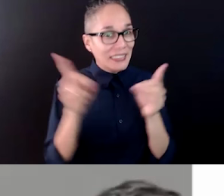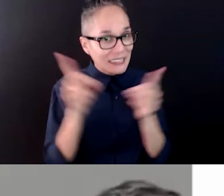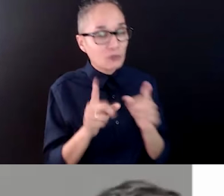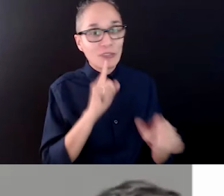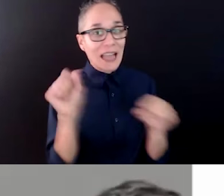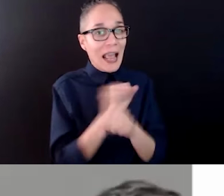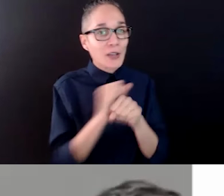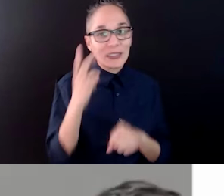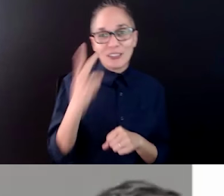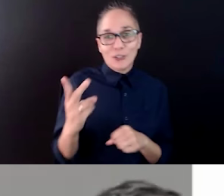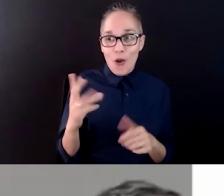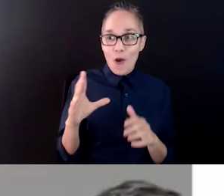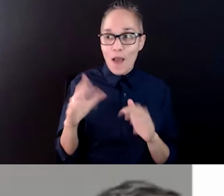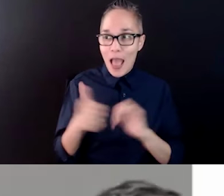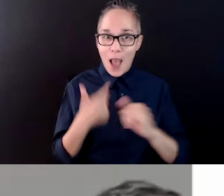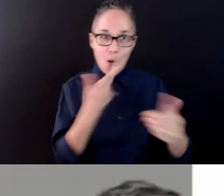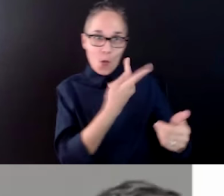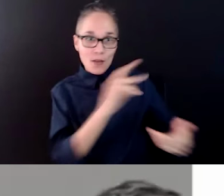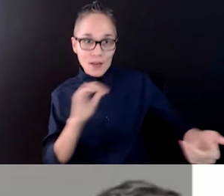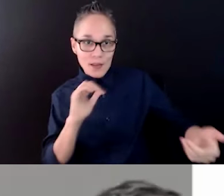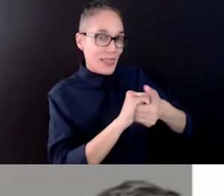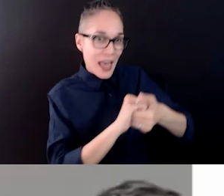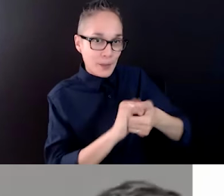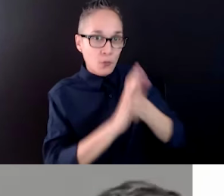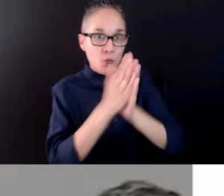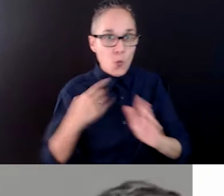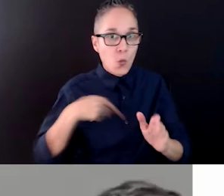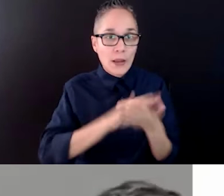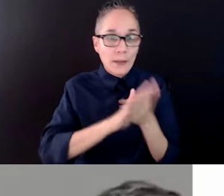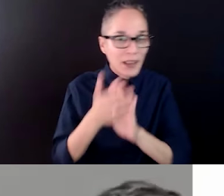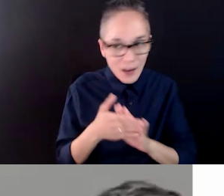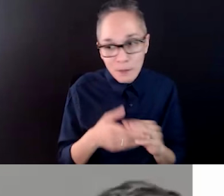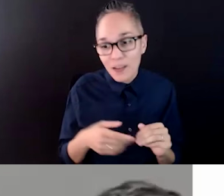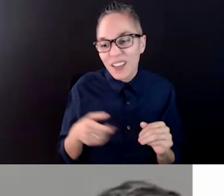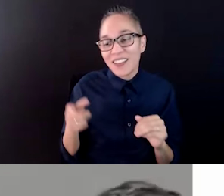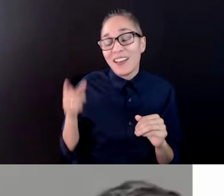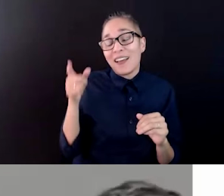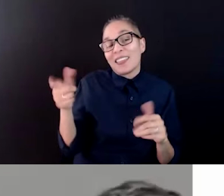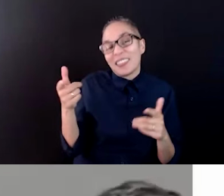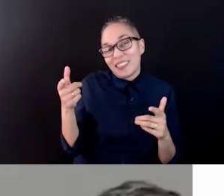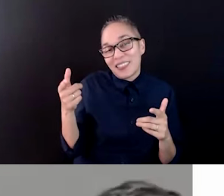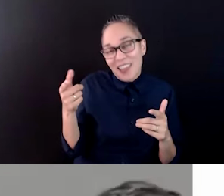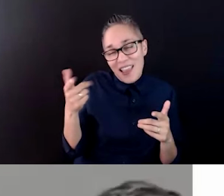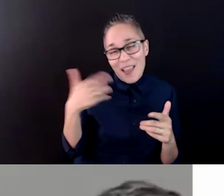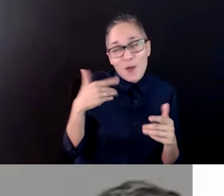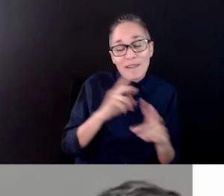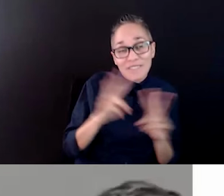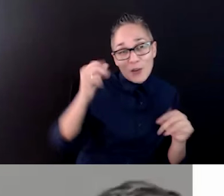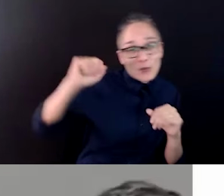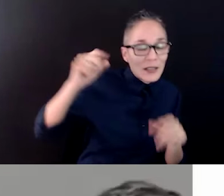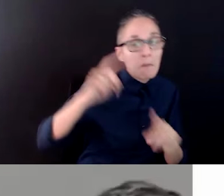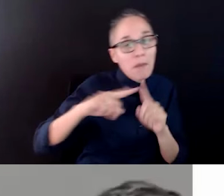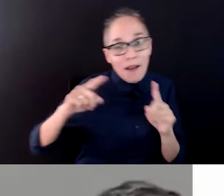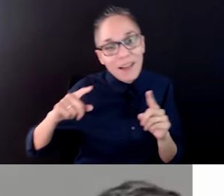actually saw how collaborative and united that we had become. We're still trying to get POA, but it still